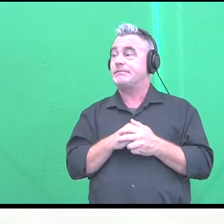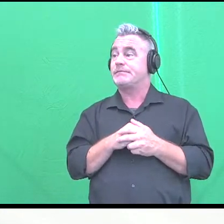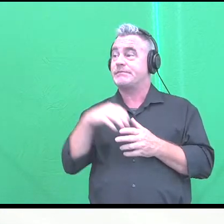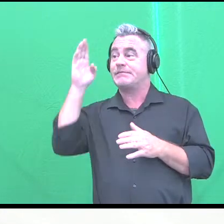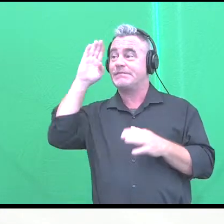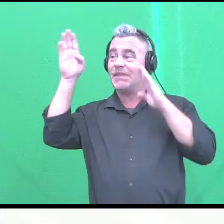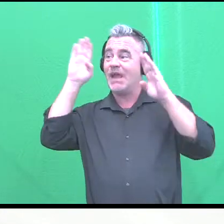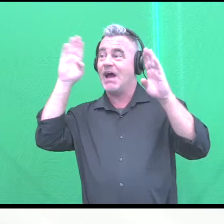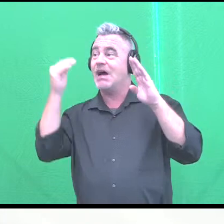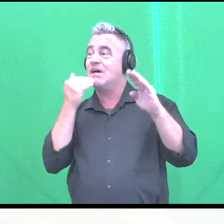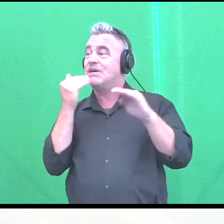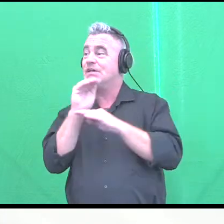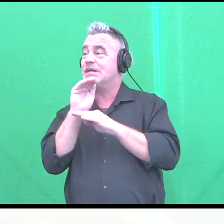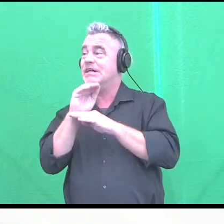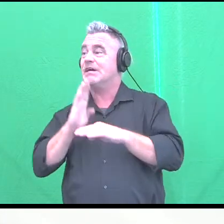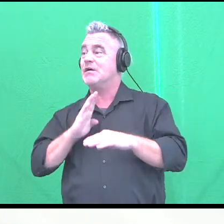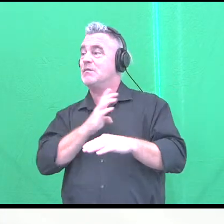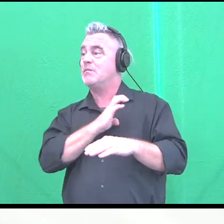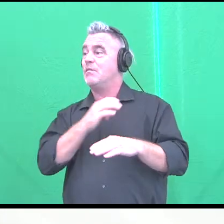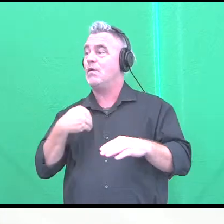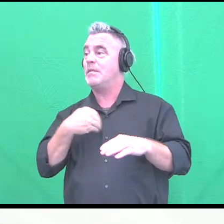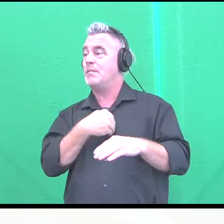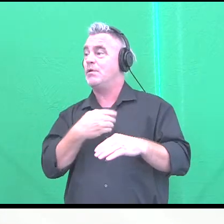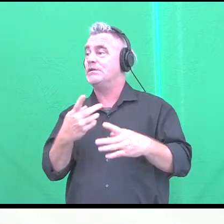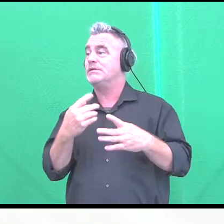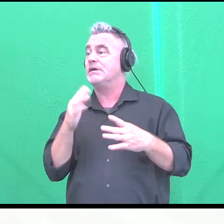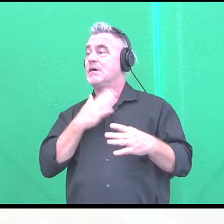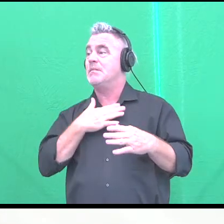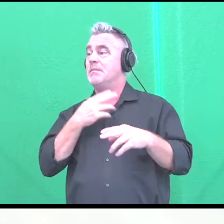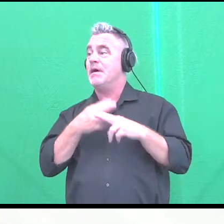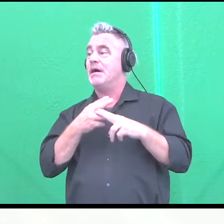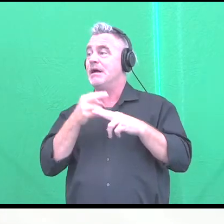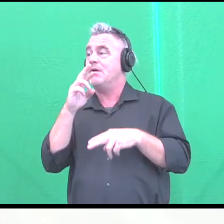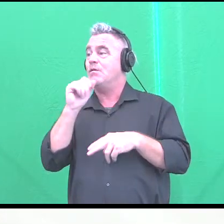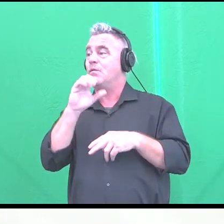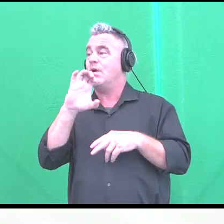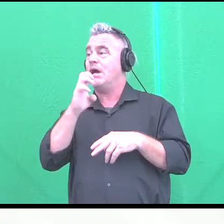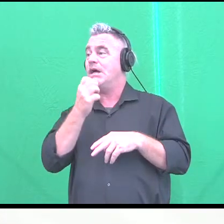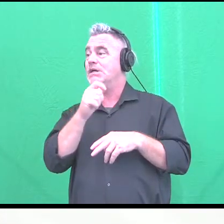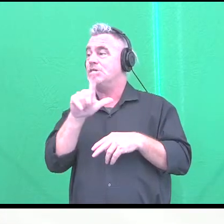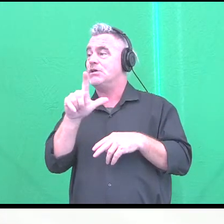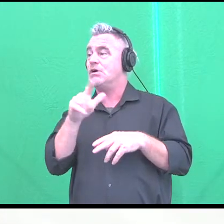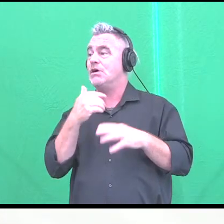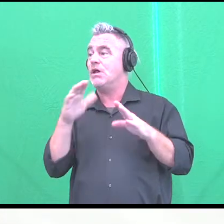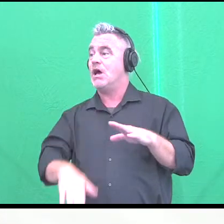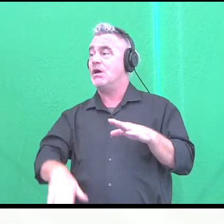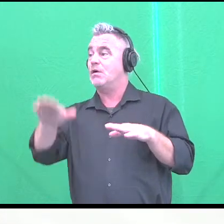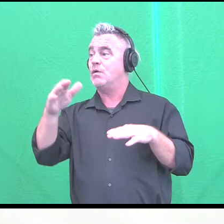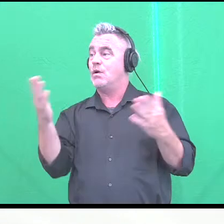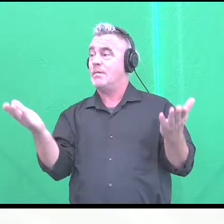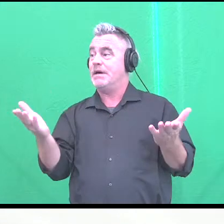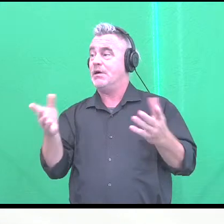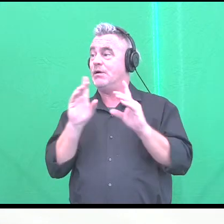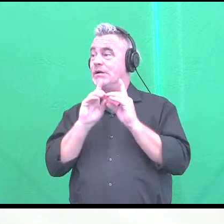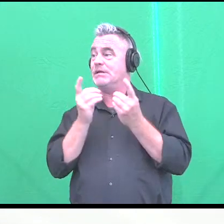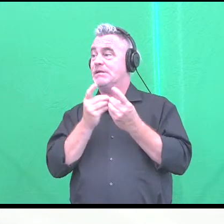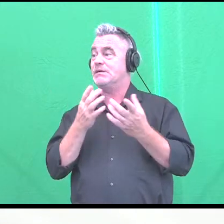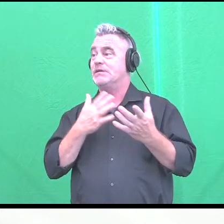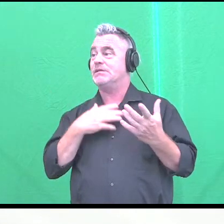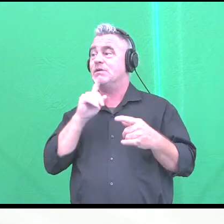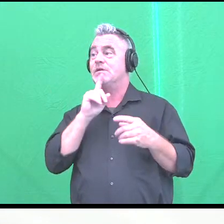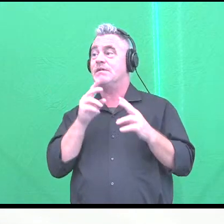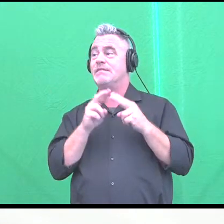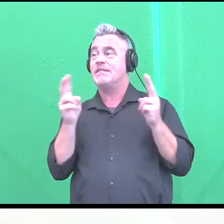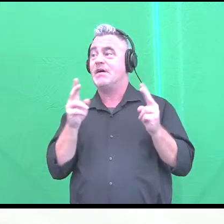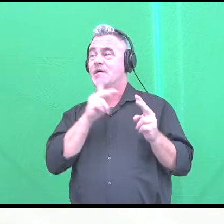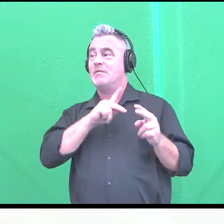Hi and good evening, board members. My name is Rachel. I grew up in this district, so this is very personal for me. I